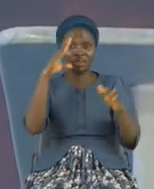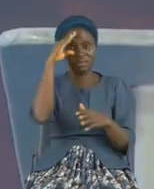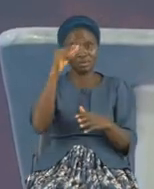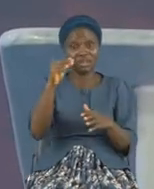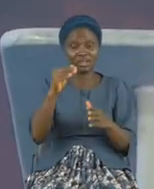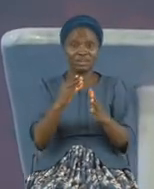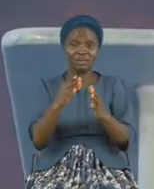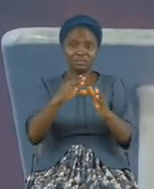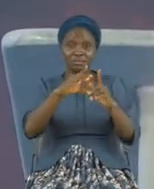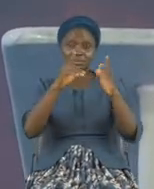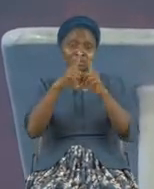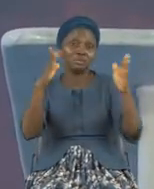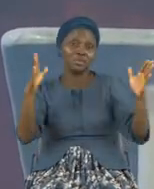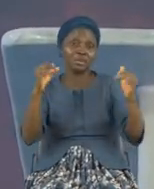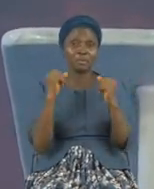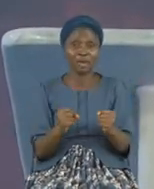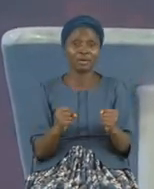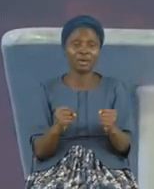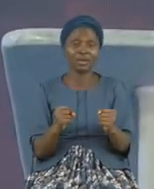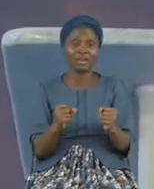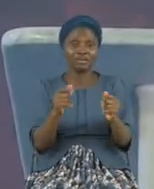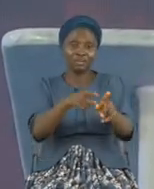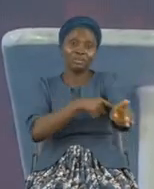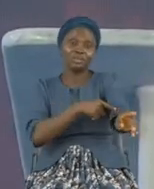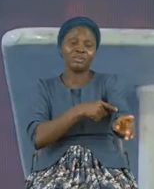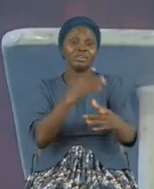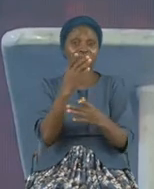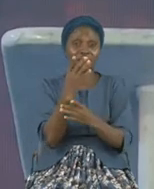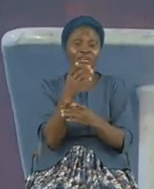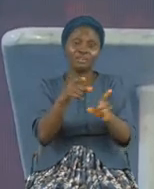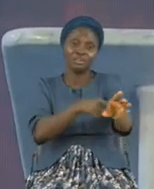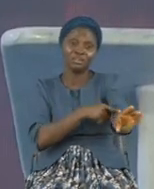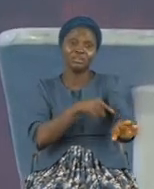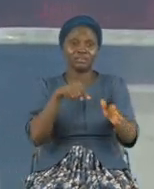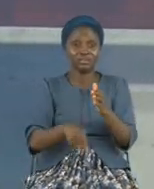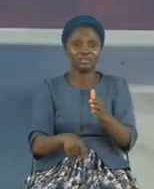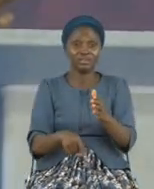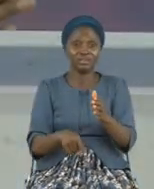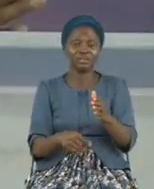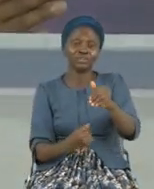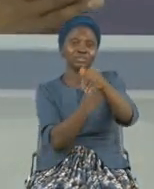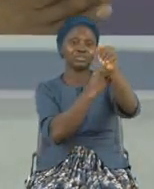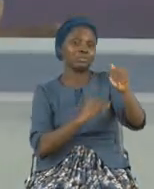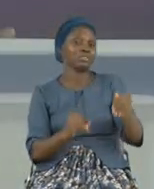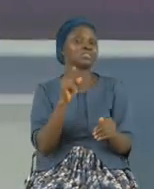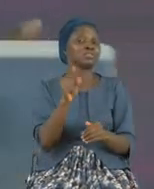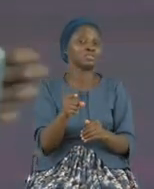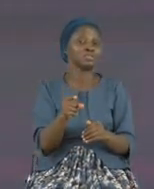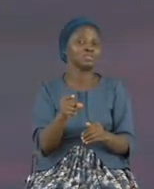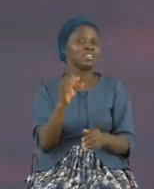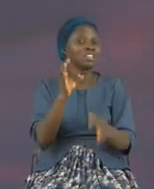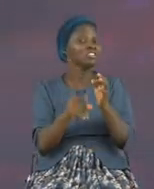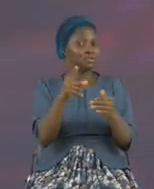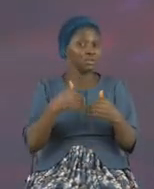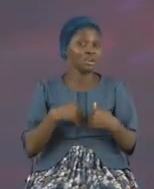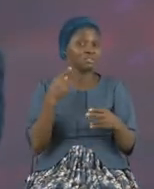leg, long hands, great contact supporting you, if you have the name